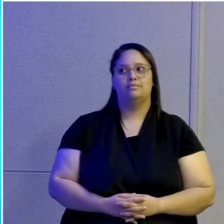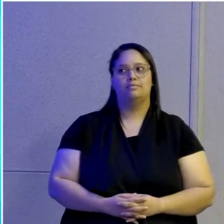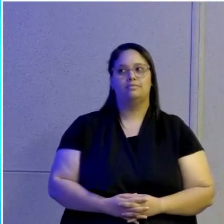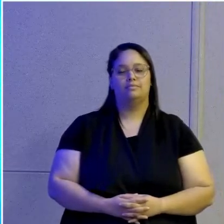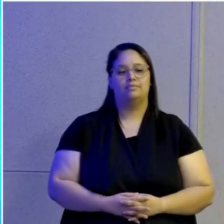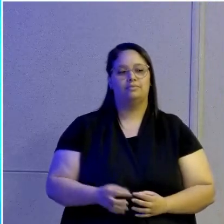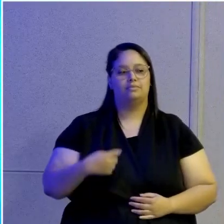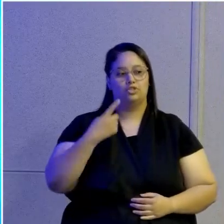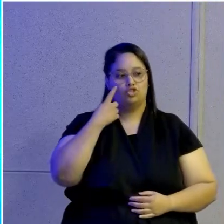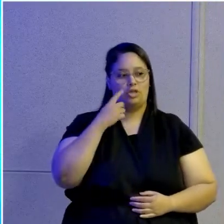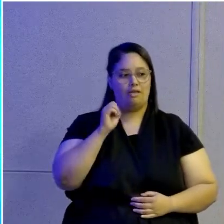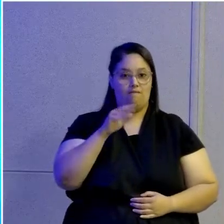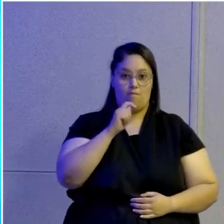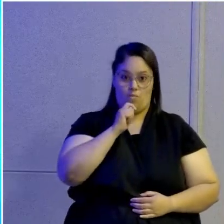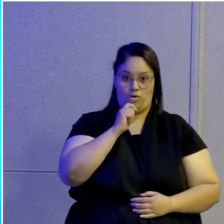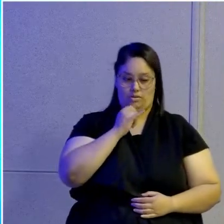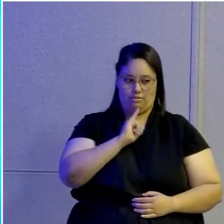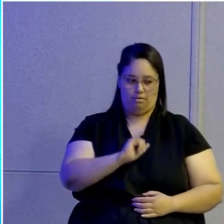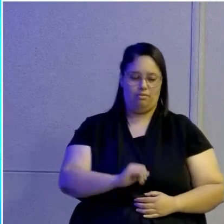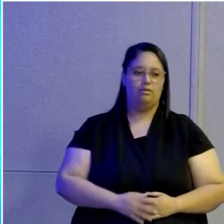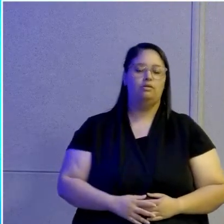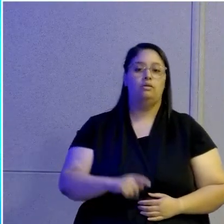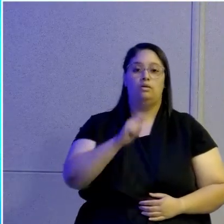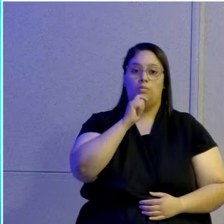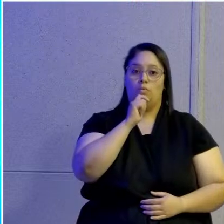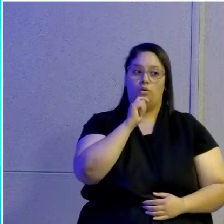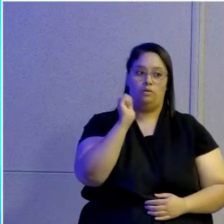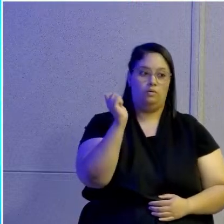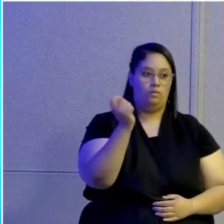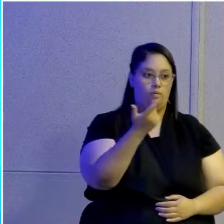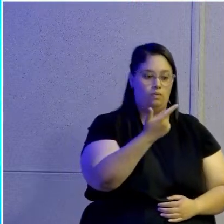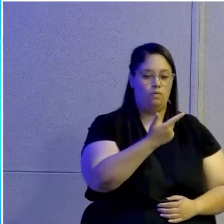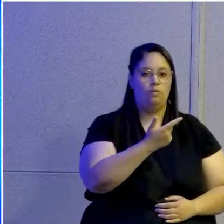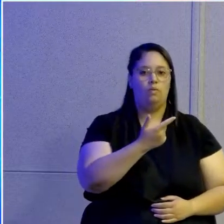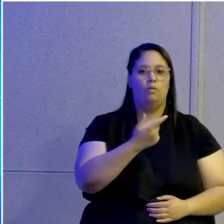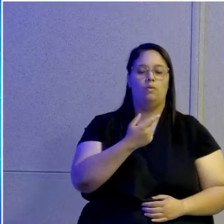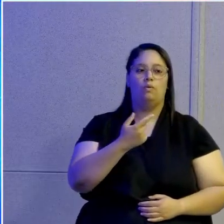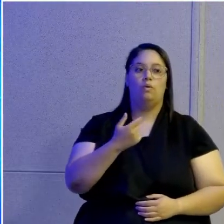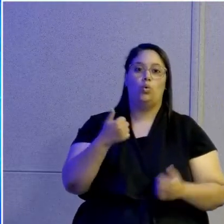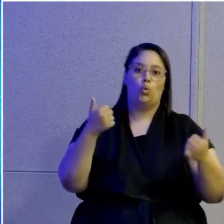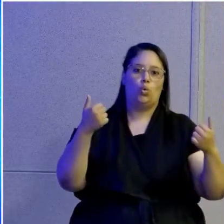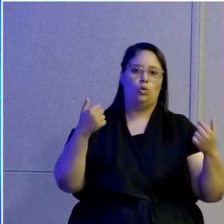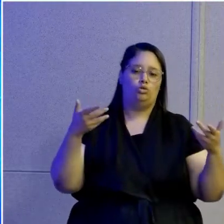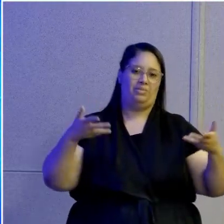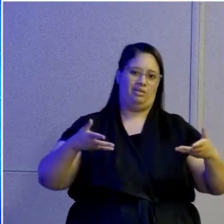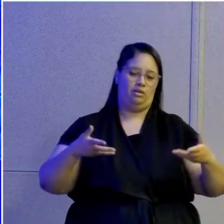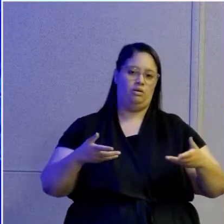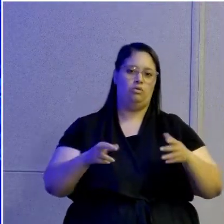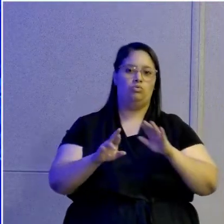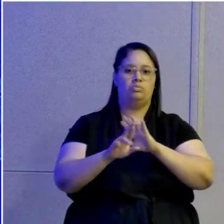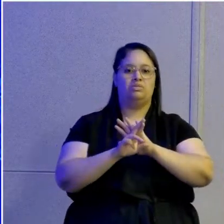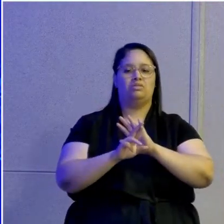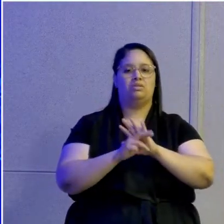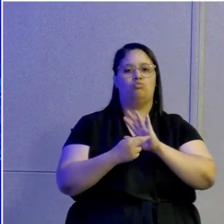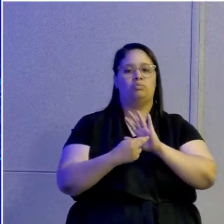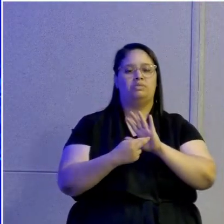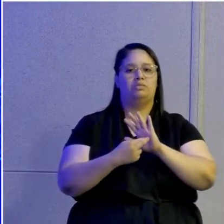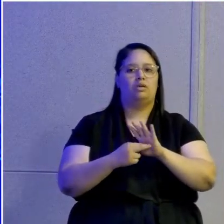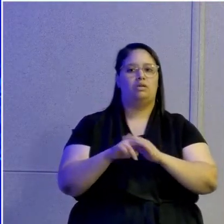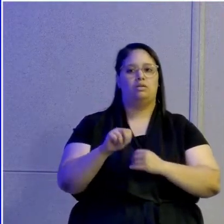Just checking it's still morning. Morning, everyone. Really good to be here and representing the